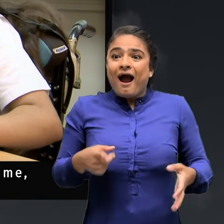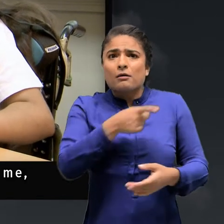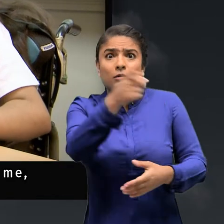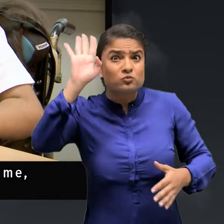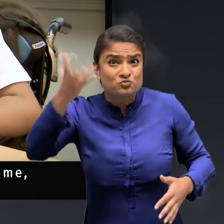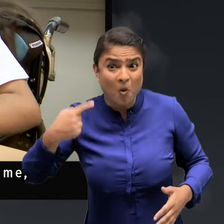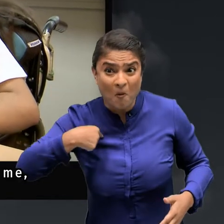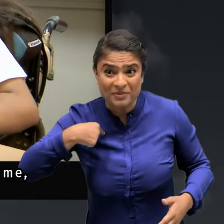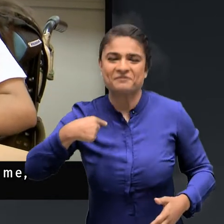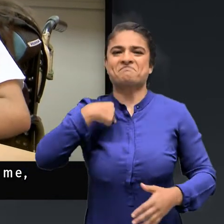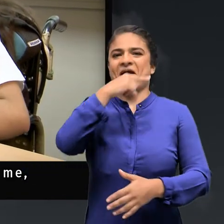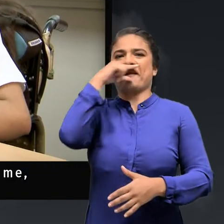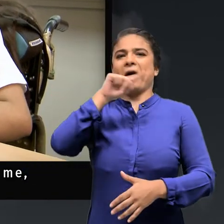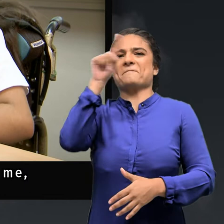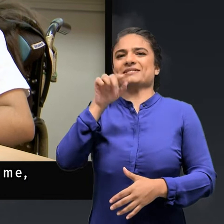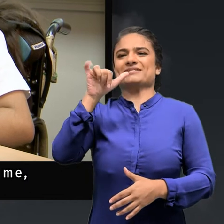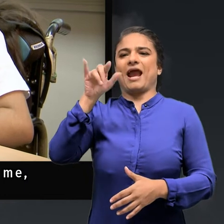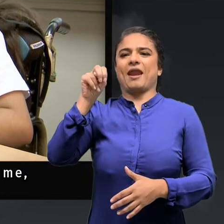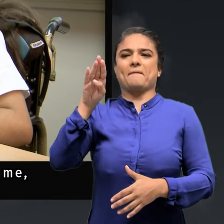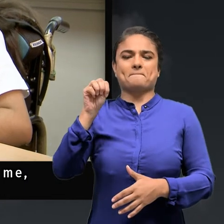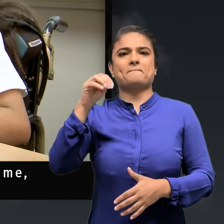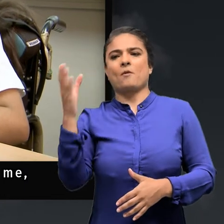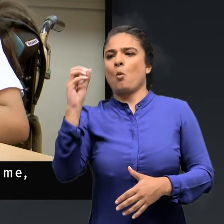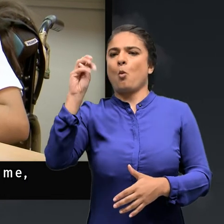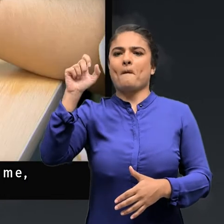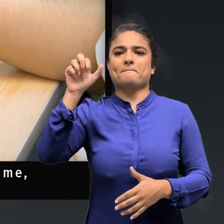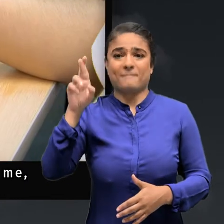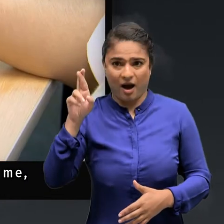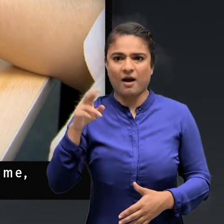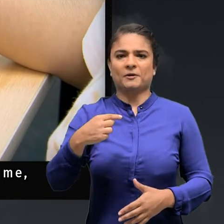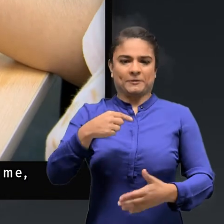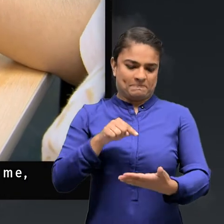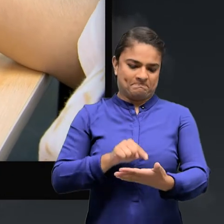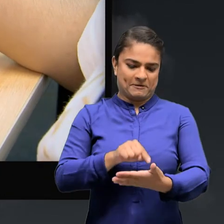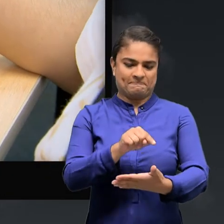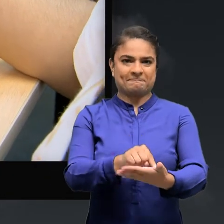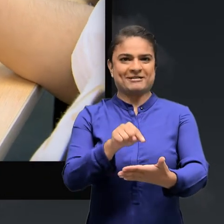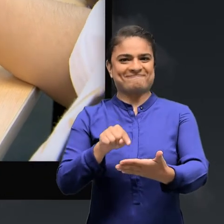For those of you who don't know me, my name is Zainab Omar.